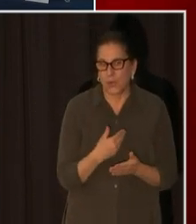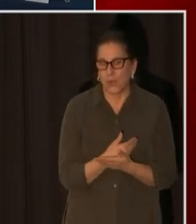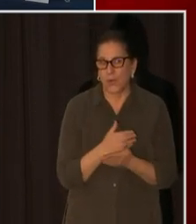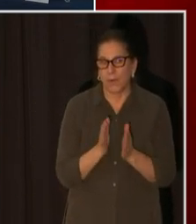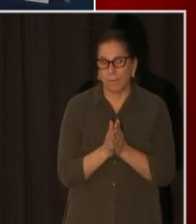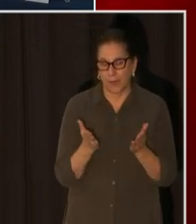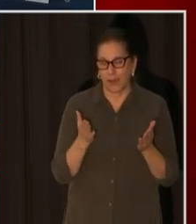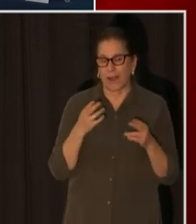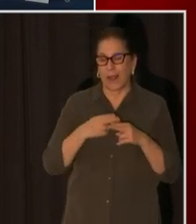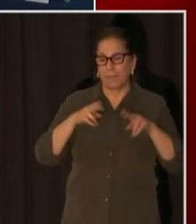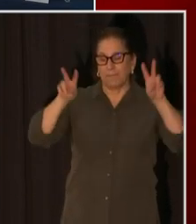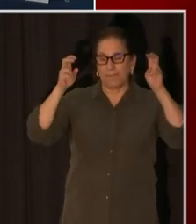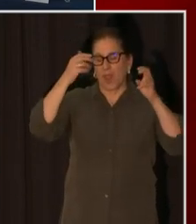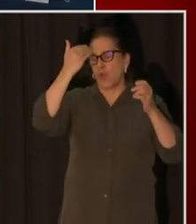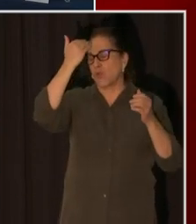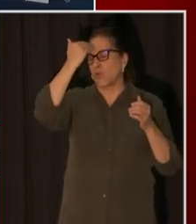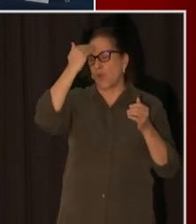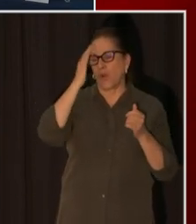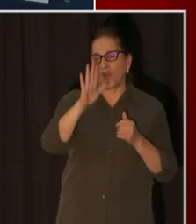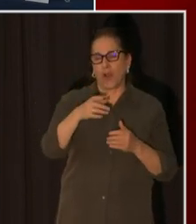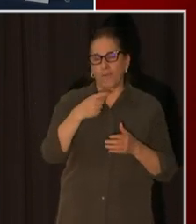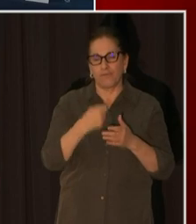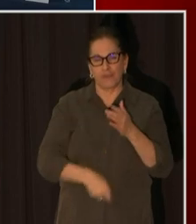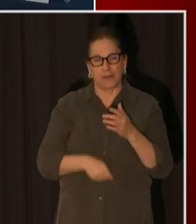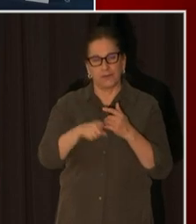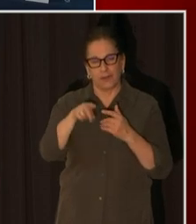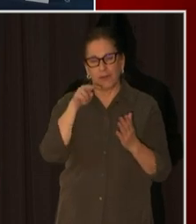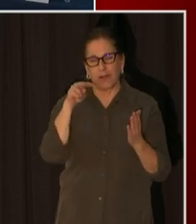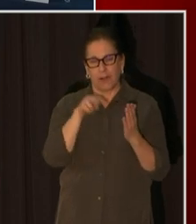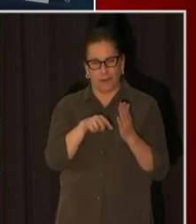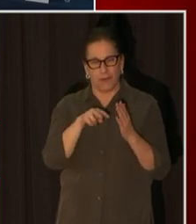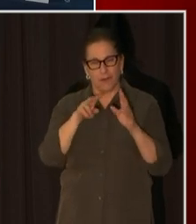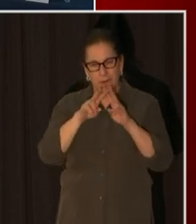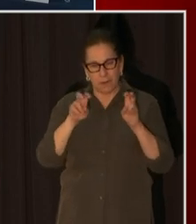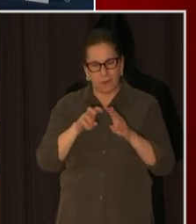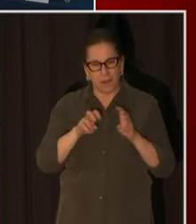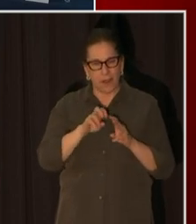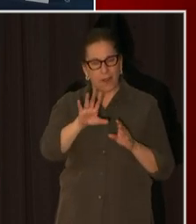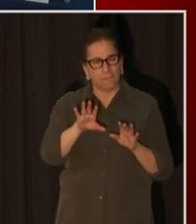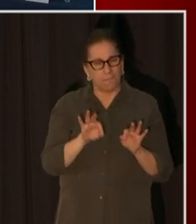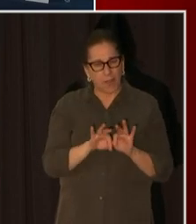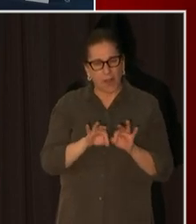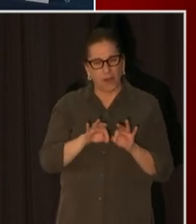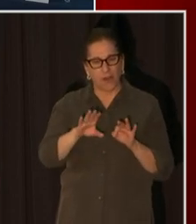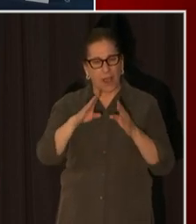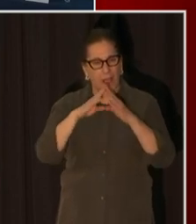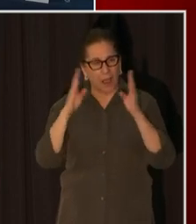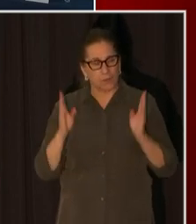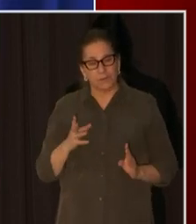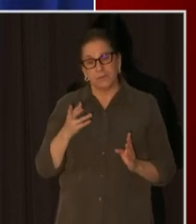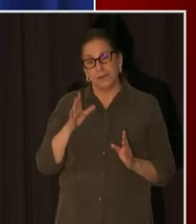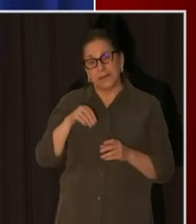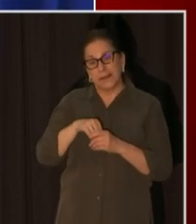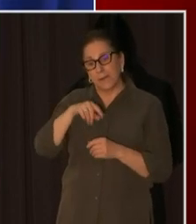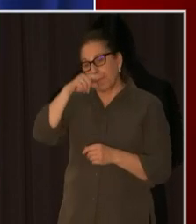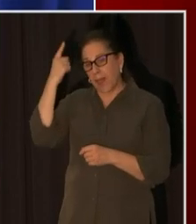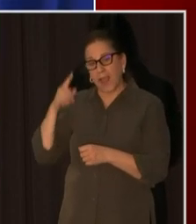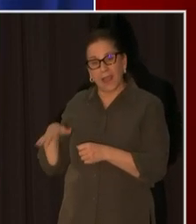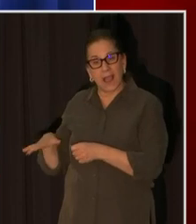brown people are underbanked, right? It's going to play out, right? And so when people were asking